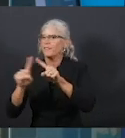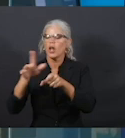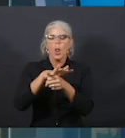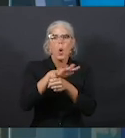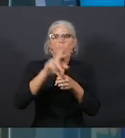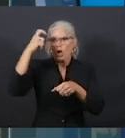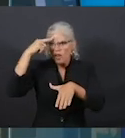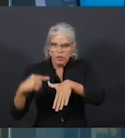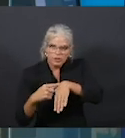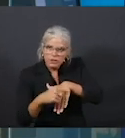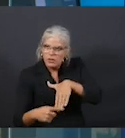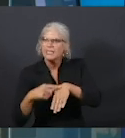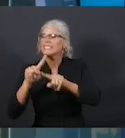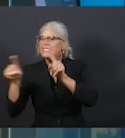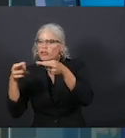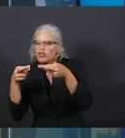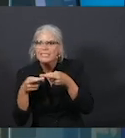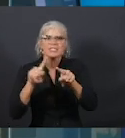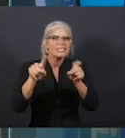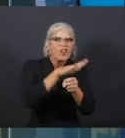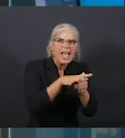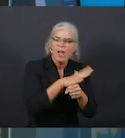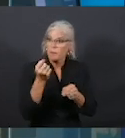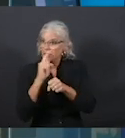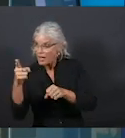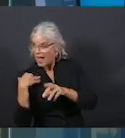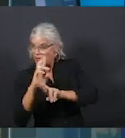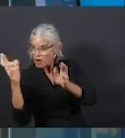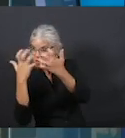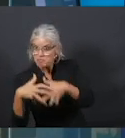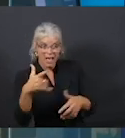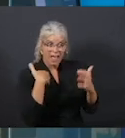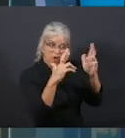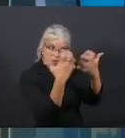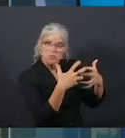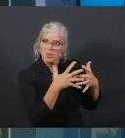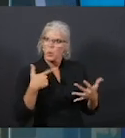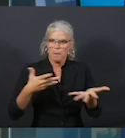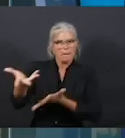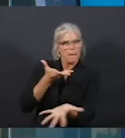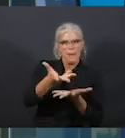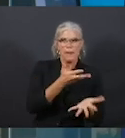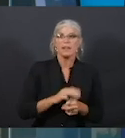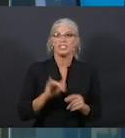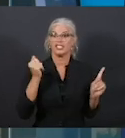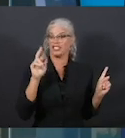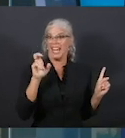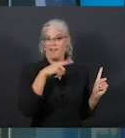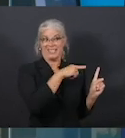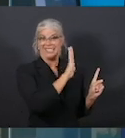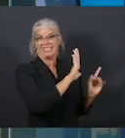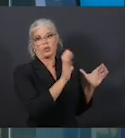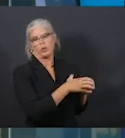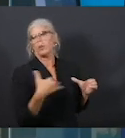the region to make sure that we're able to respond as quickly as possible for that. And Jared's guys are helpful on that as well.